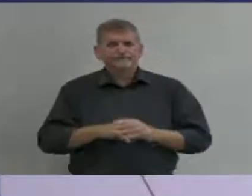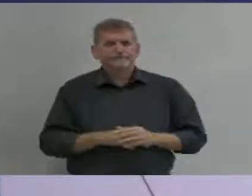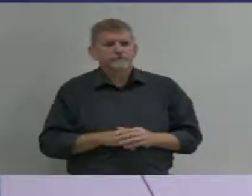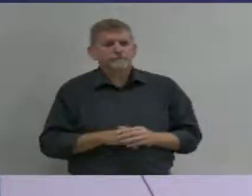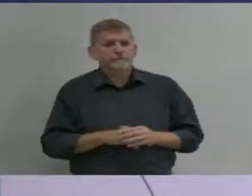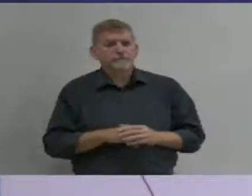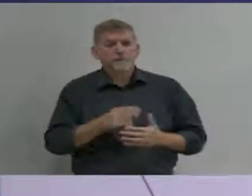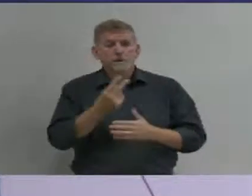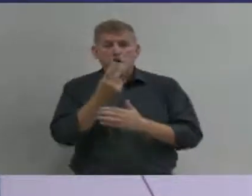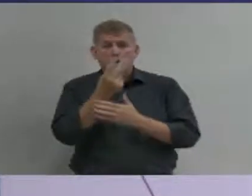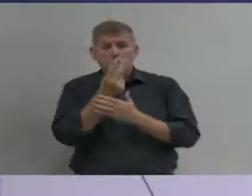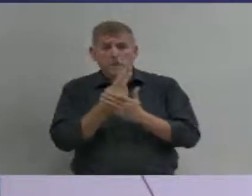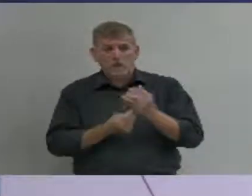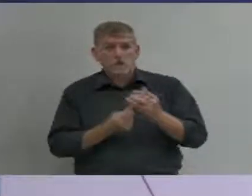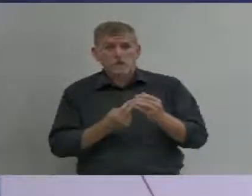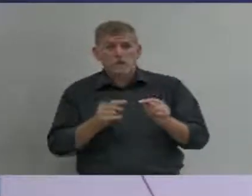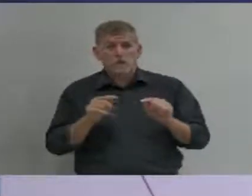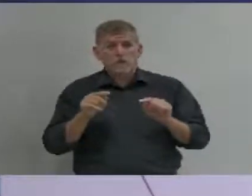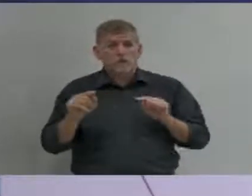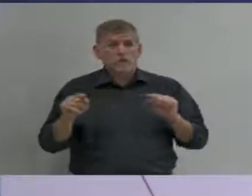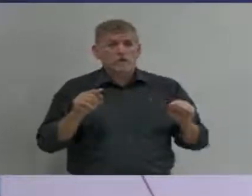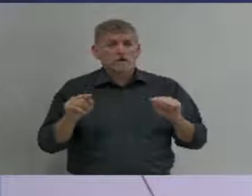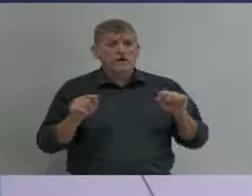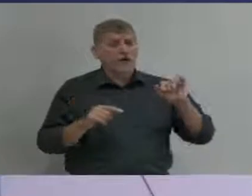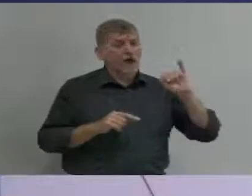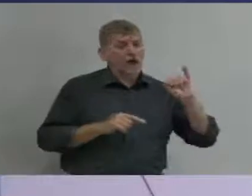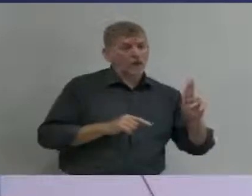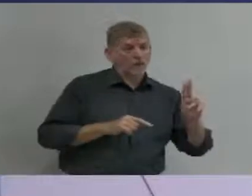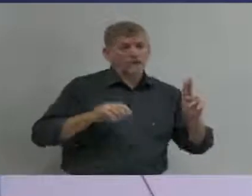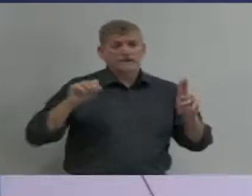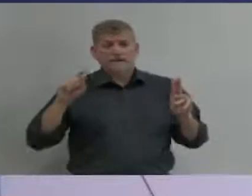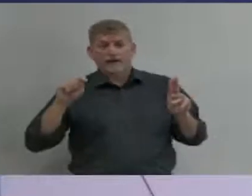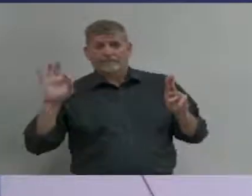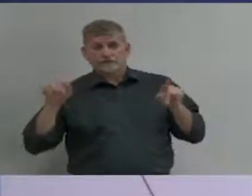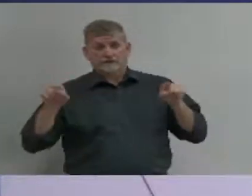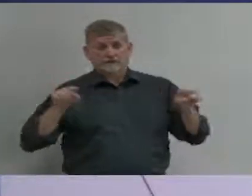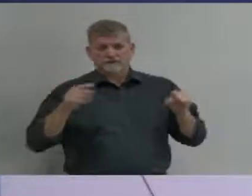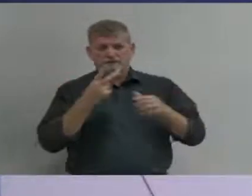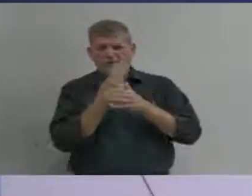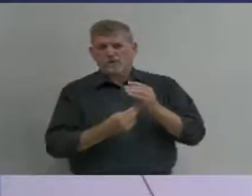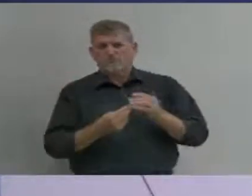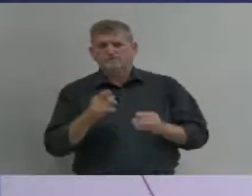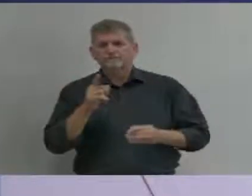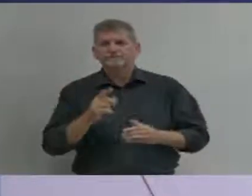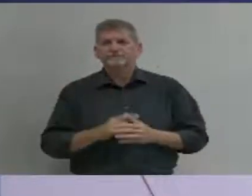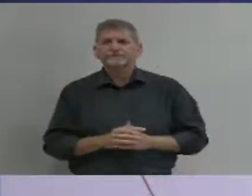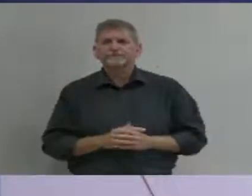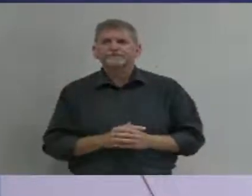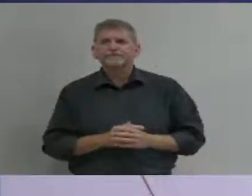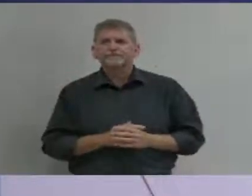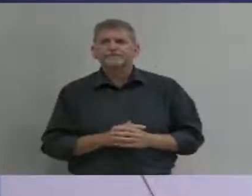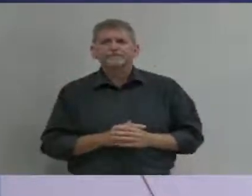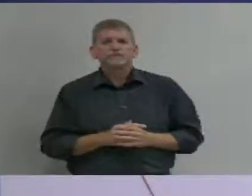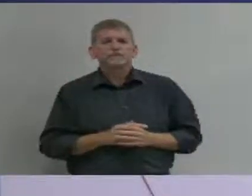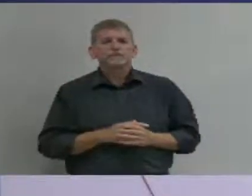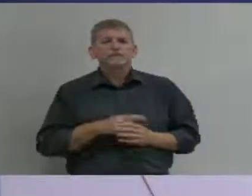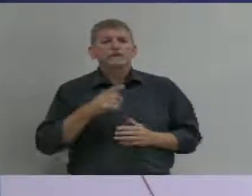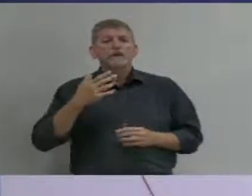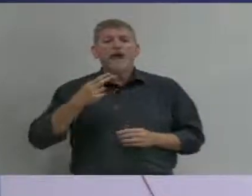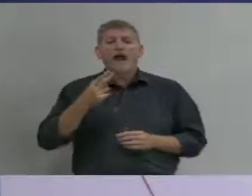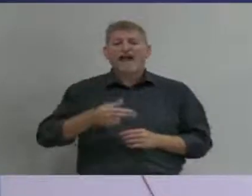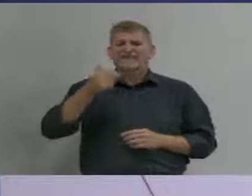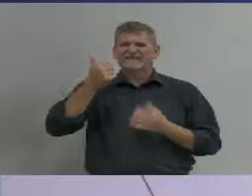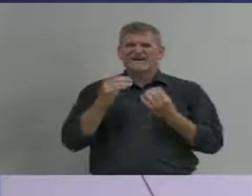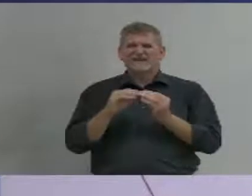IU Arnett Hospital and the Franciscan Hospital. The numbers shown are the peak numbers in the